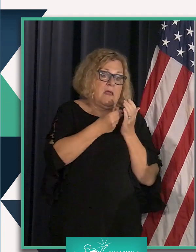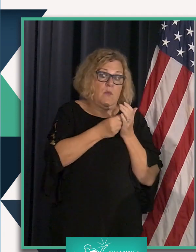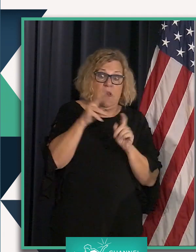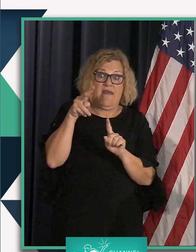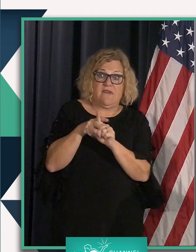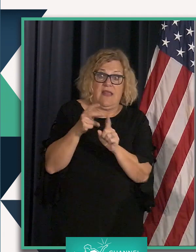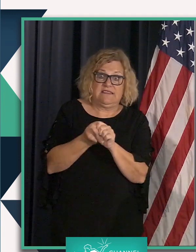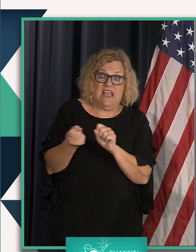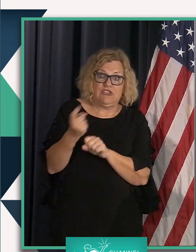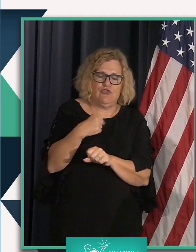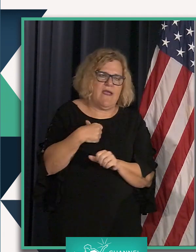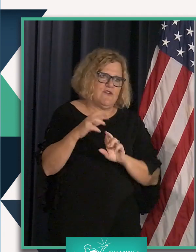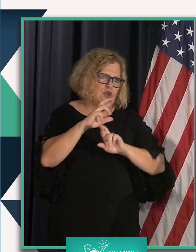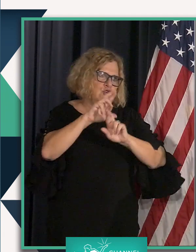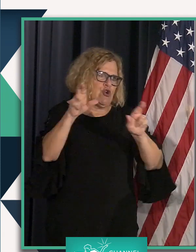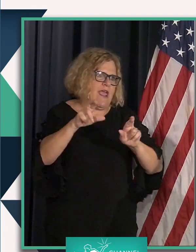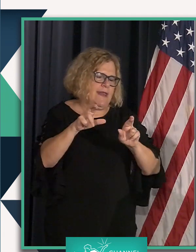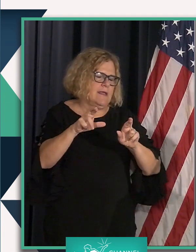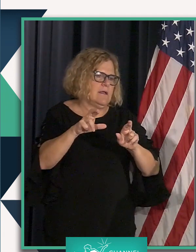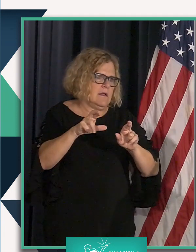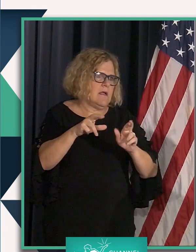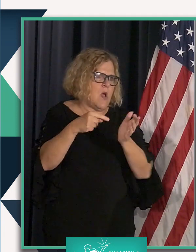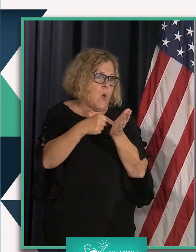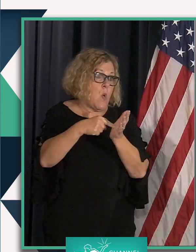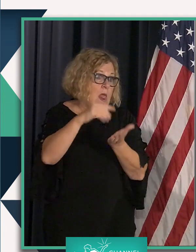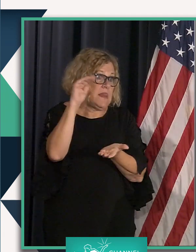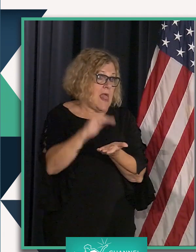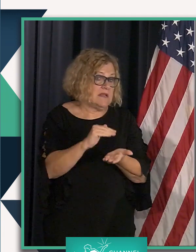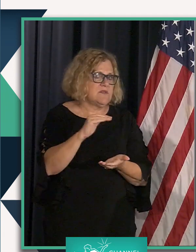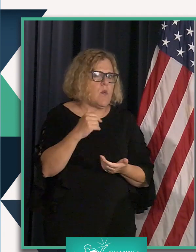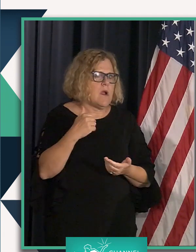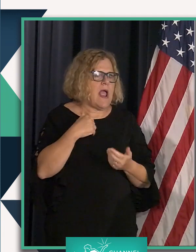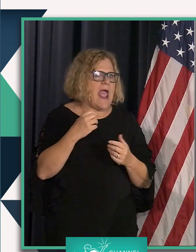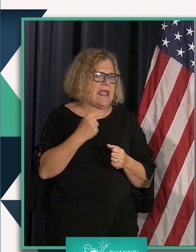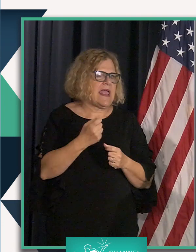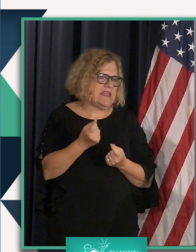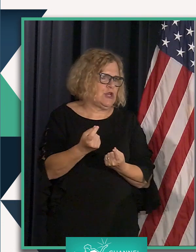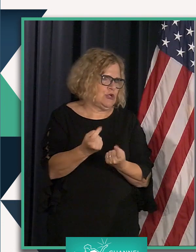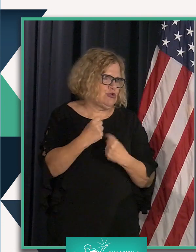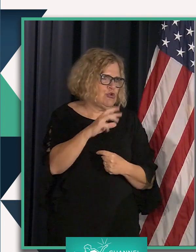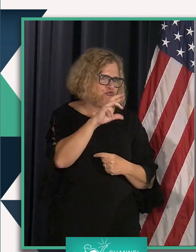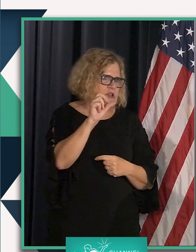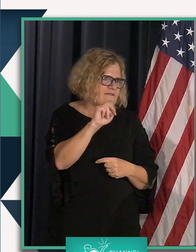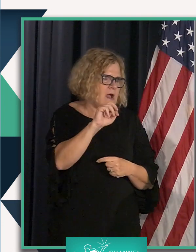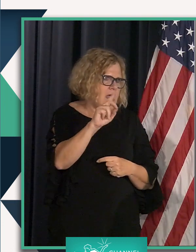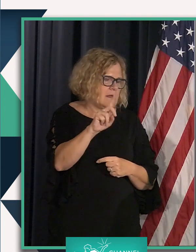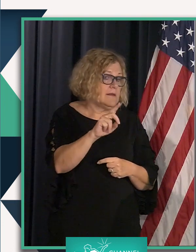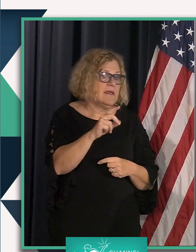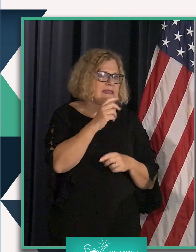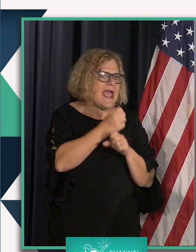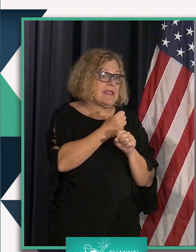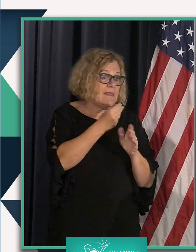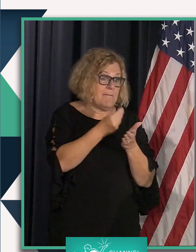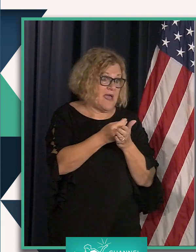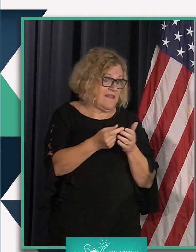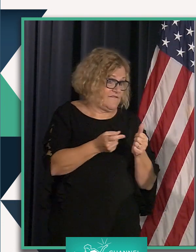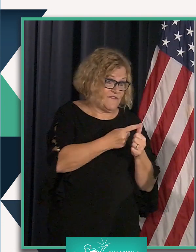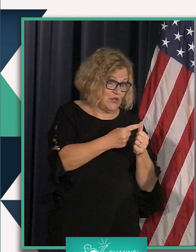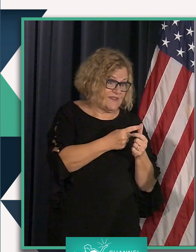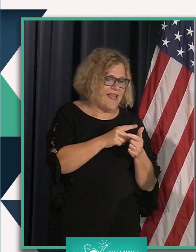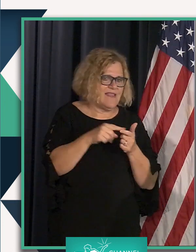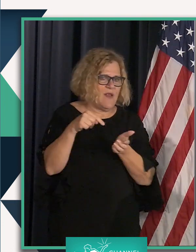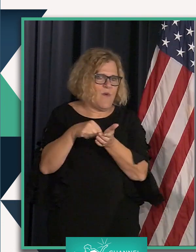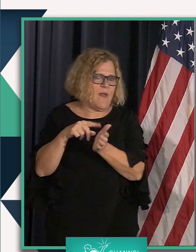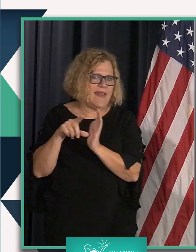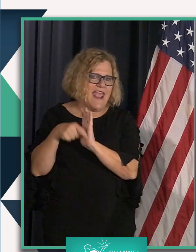file next year, I have owe less, or I get a bit of a refund, as opposed to getting that money ahead of time and then